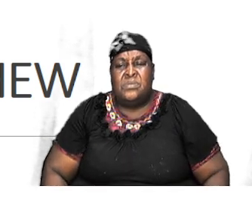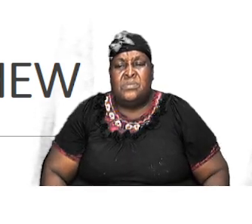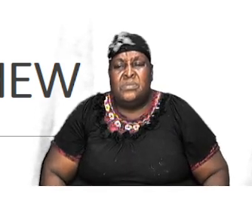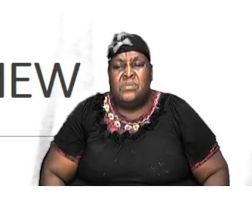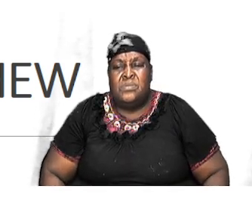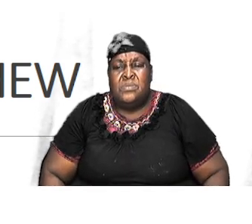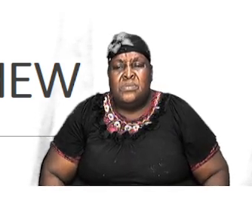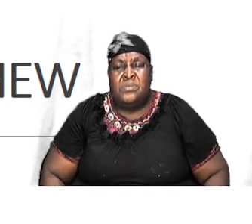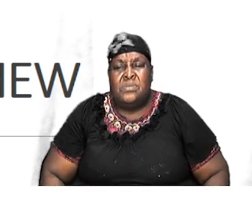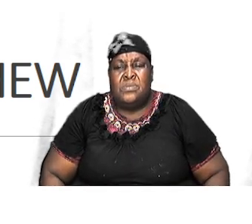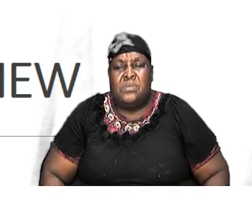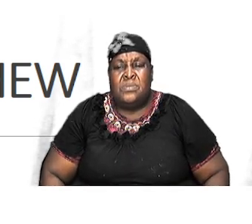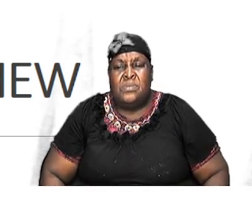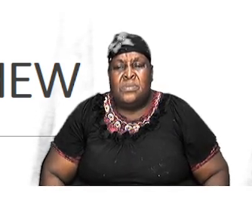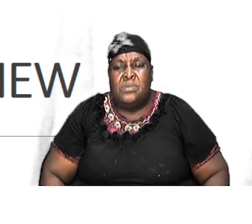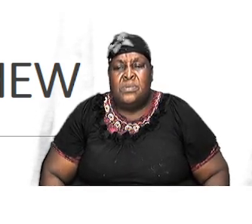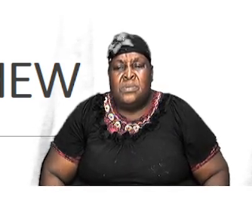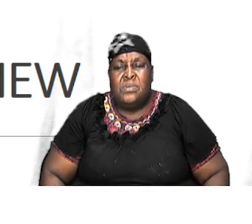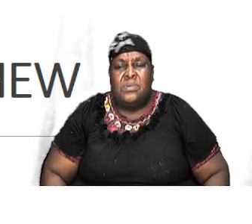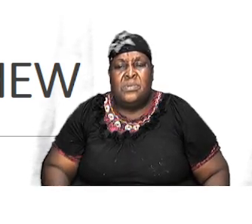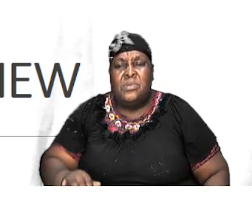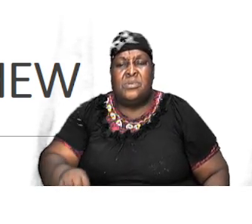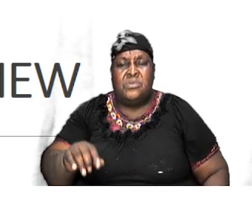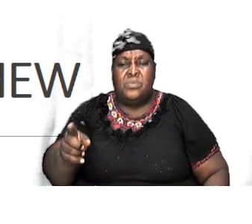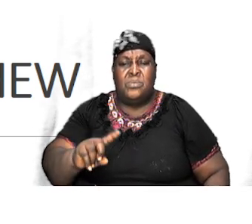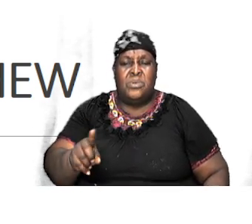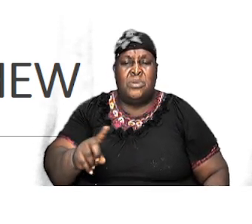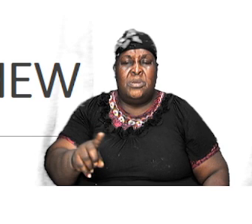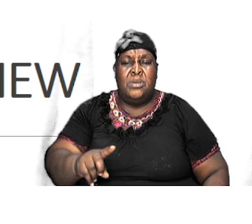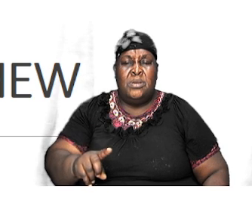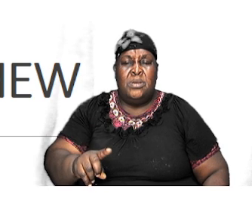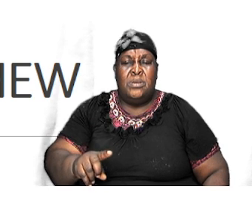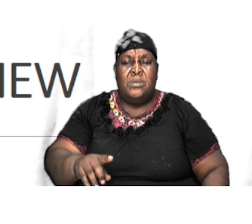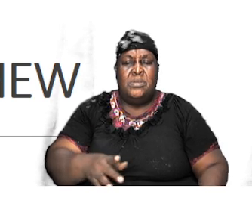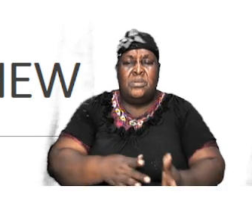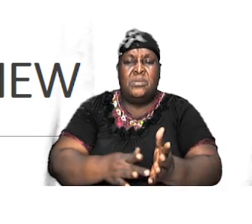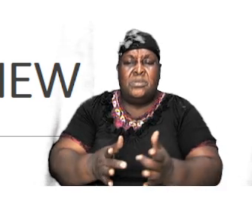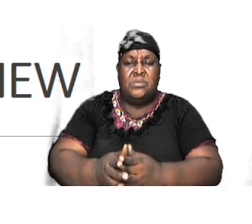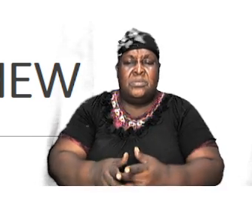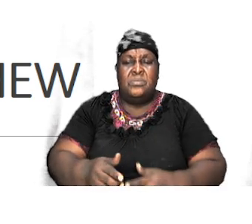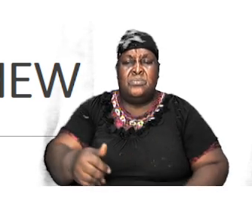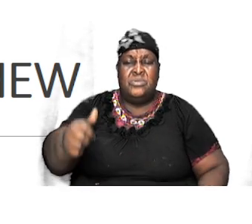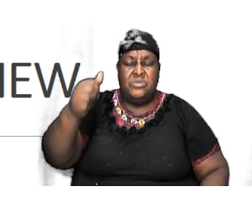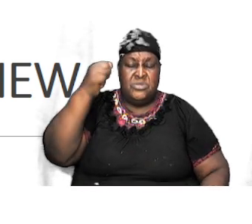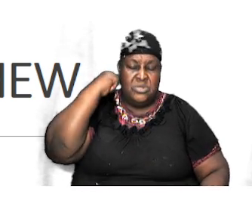20 to 34, that is where he was rejected by the Jews, as it was.